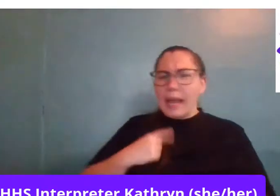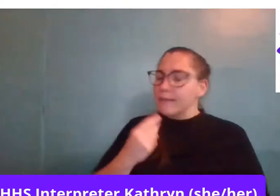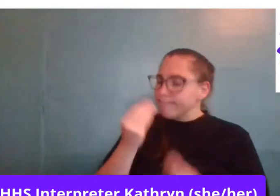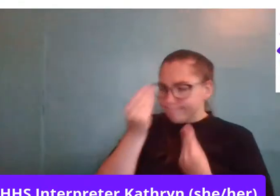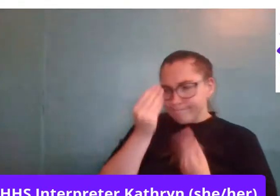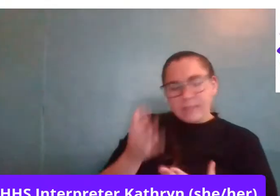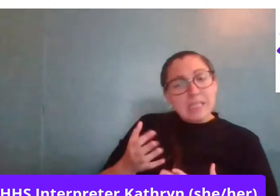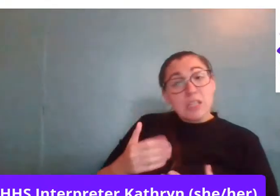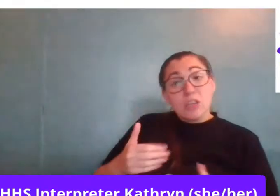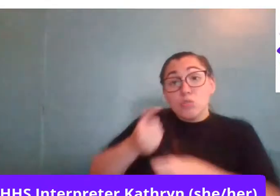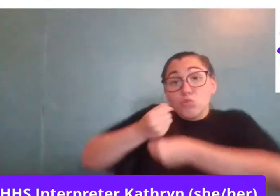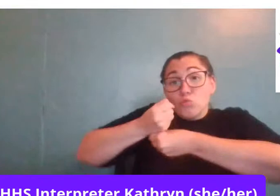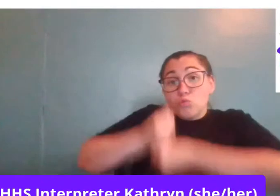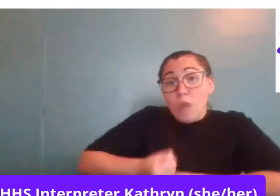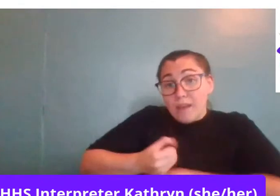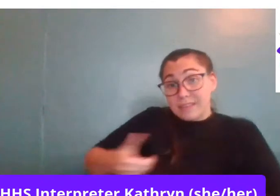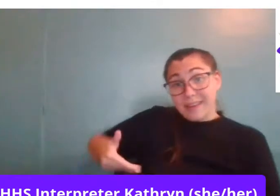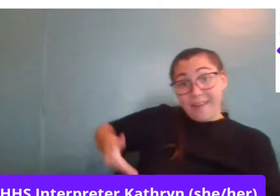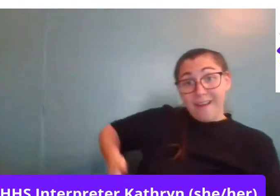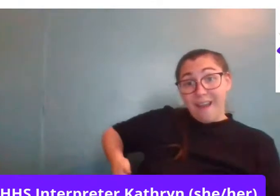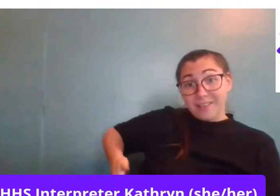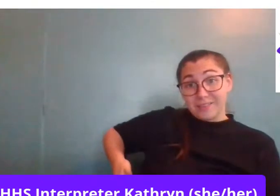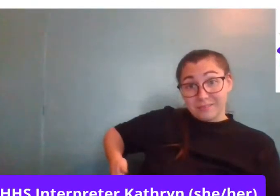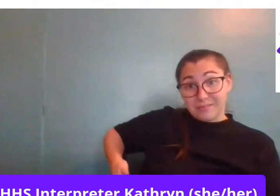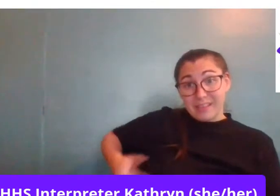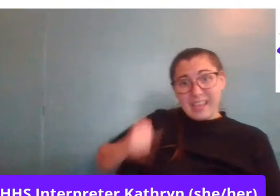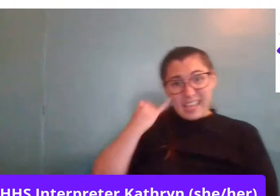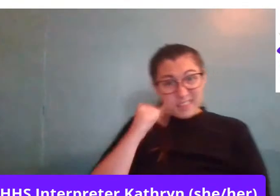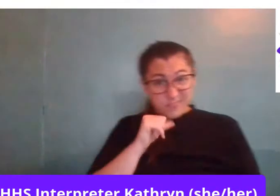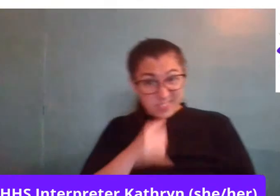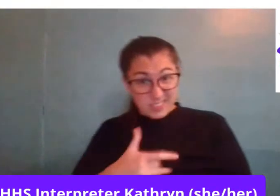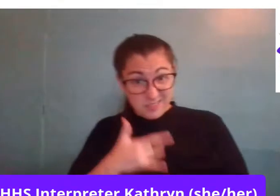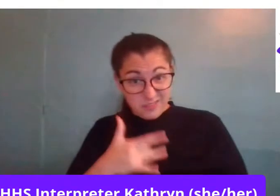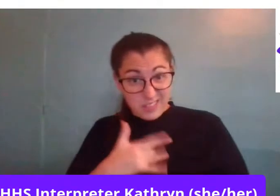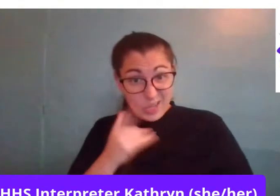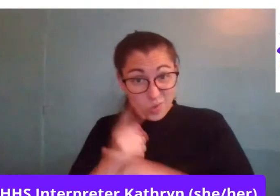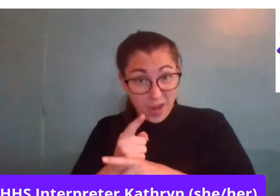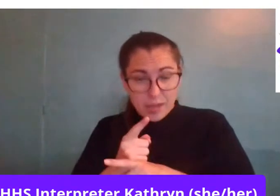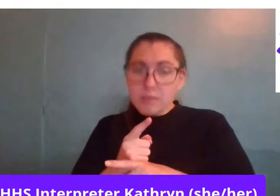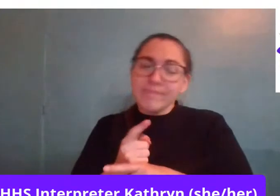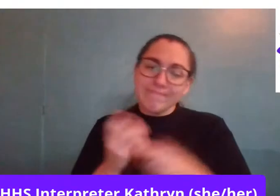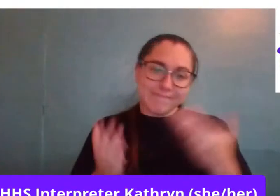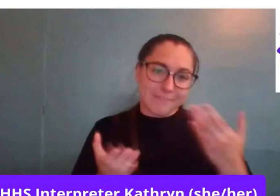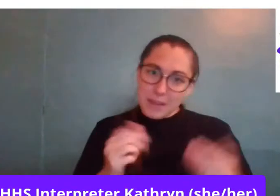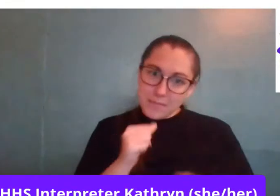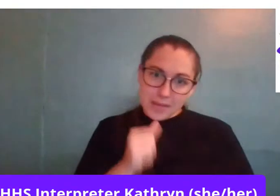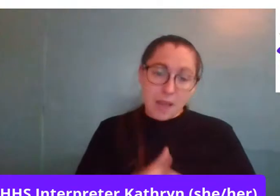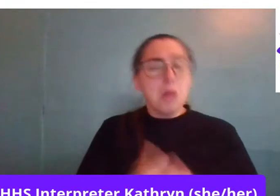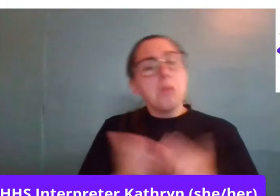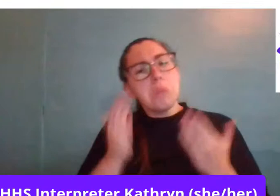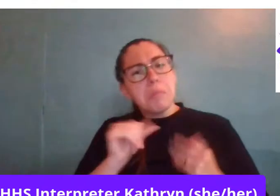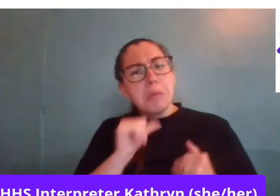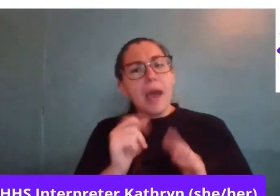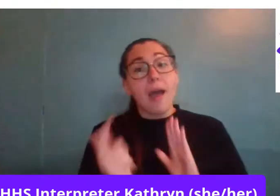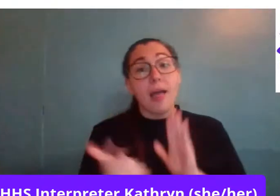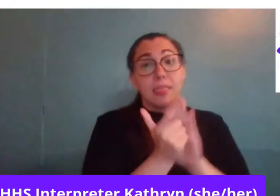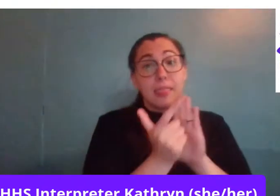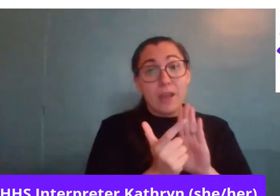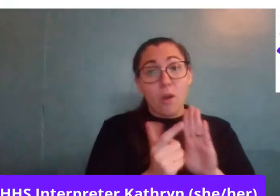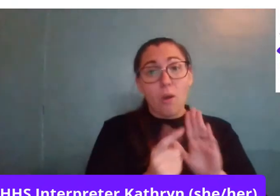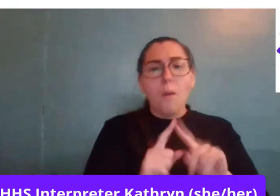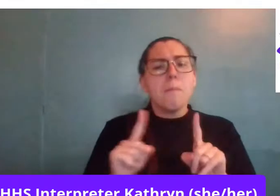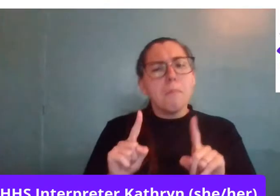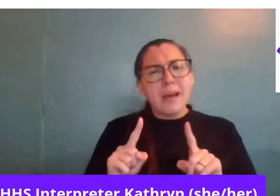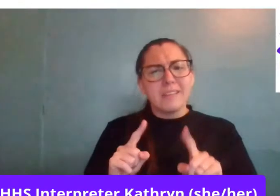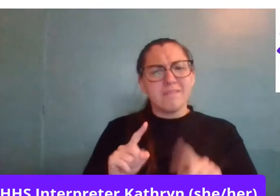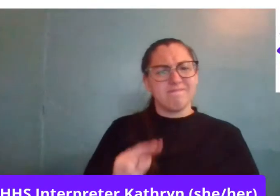If your gut says this doesn't feel right, it's probably not. It might not be, illegal, but it might be something saying, I'm just not